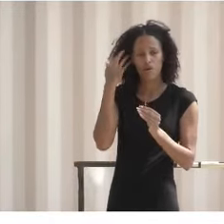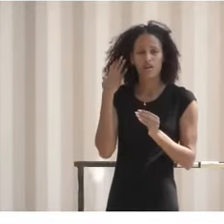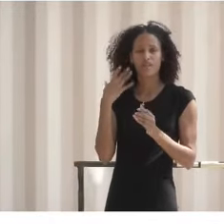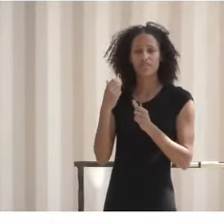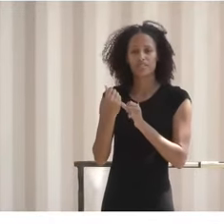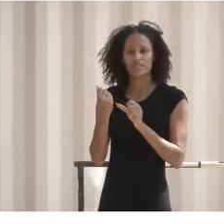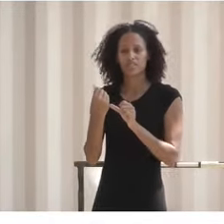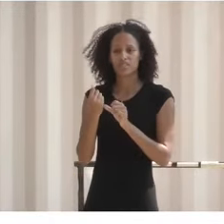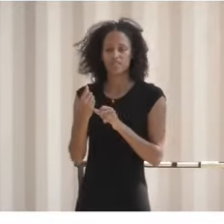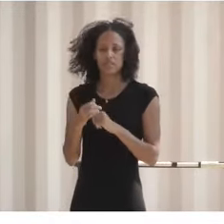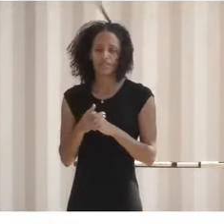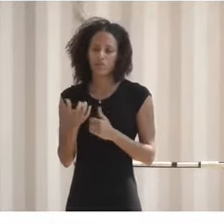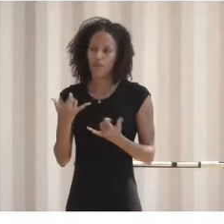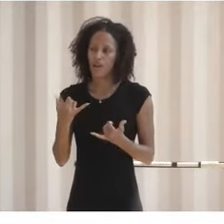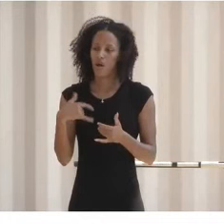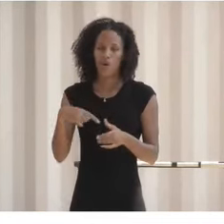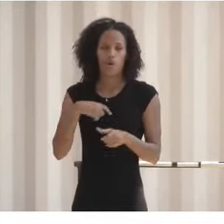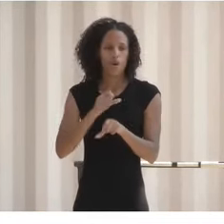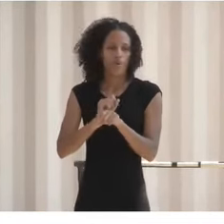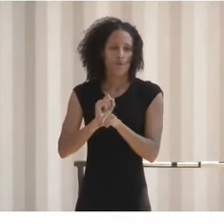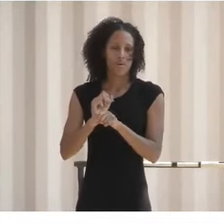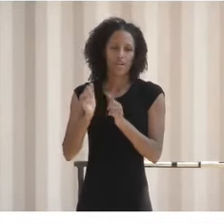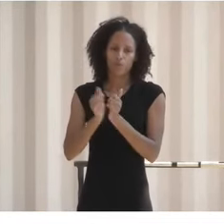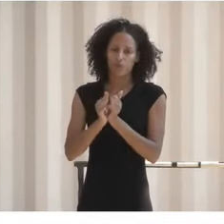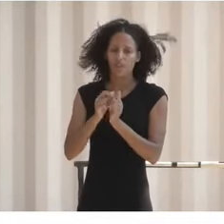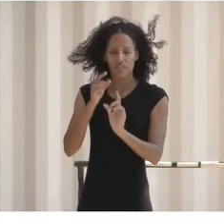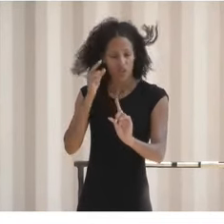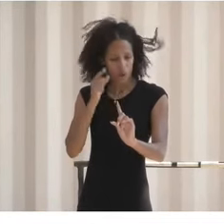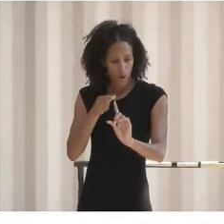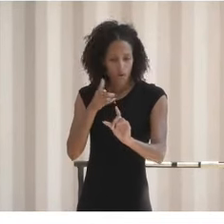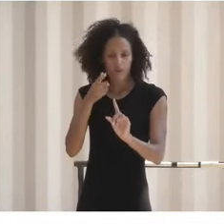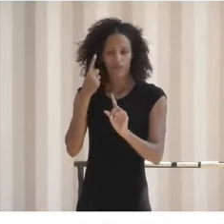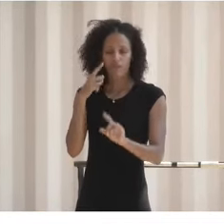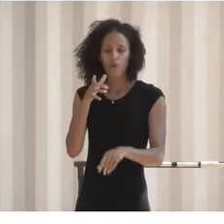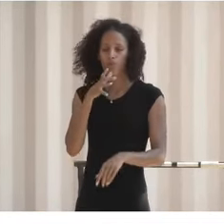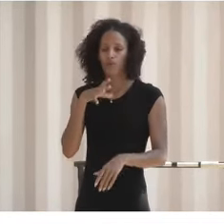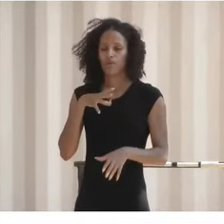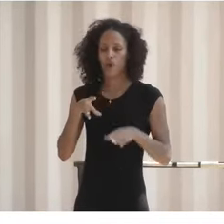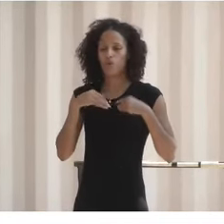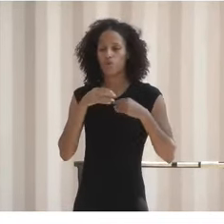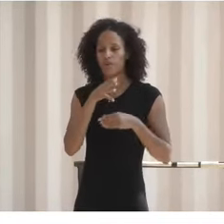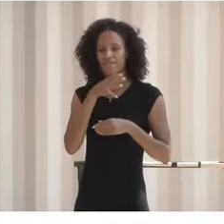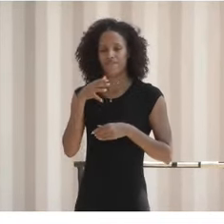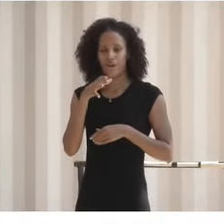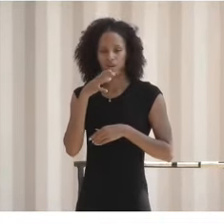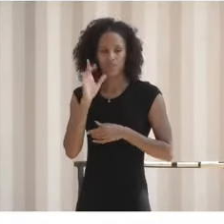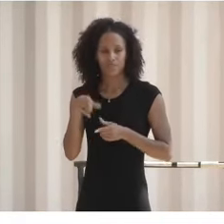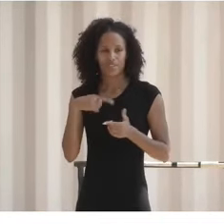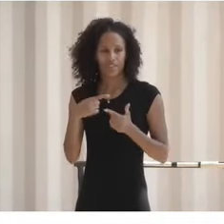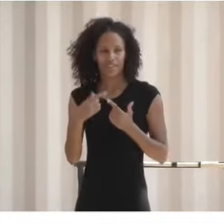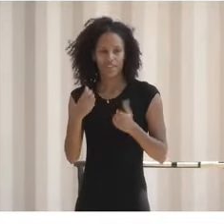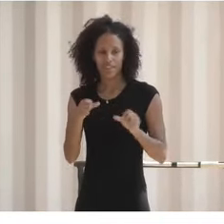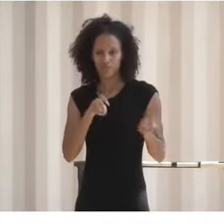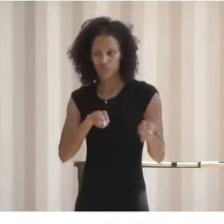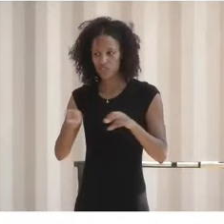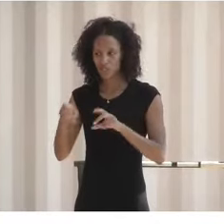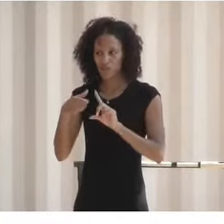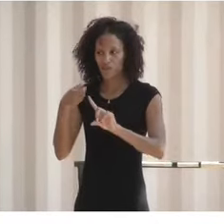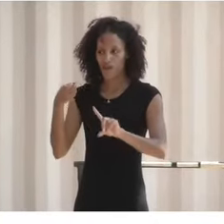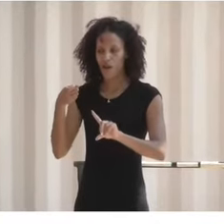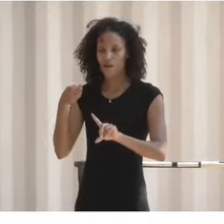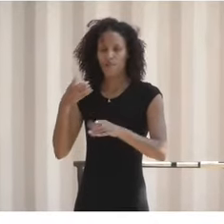period. So we're working with and targeting women-owned farms that can then begin to transition